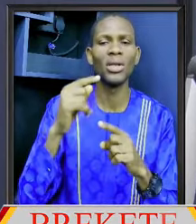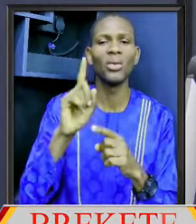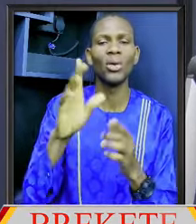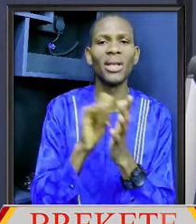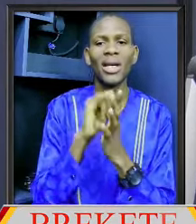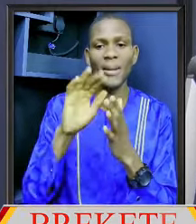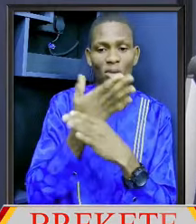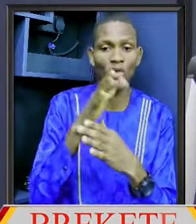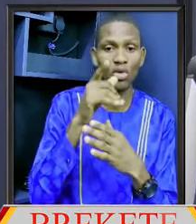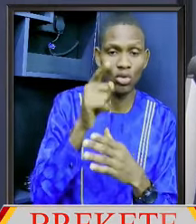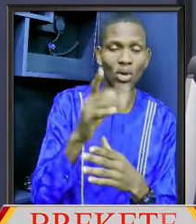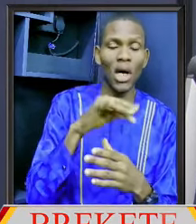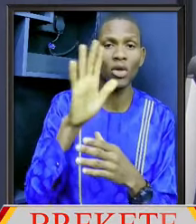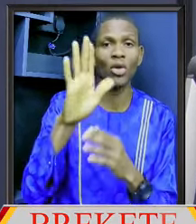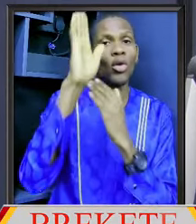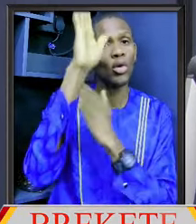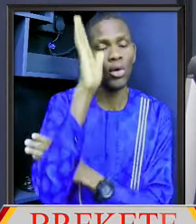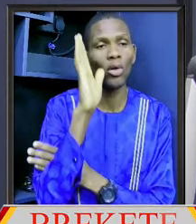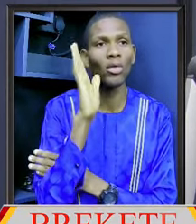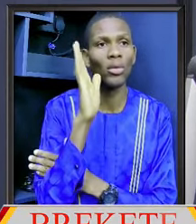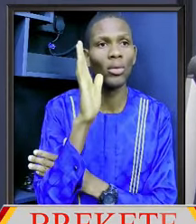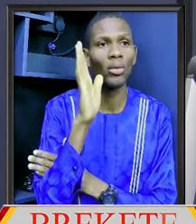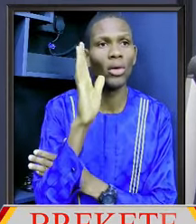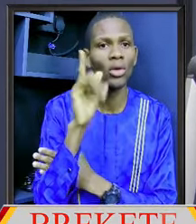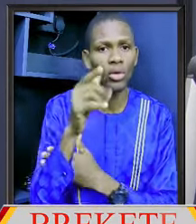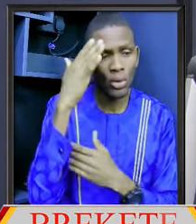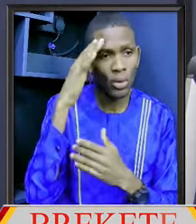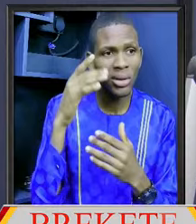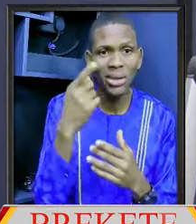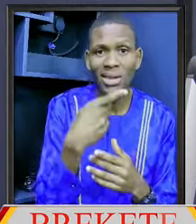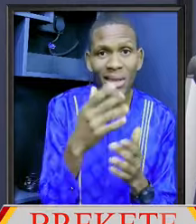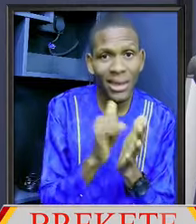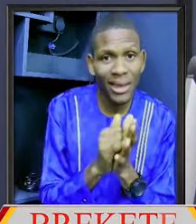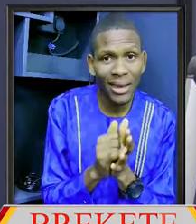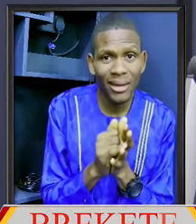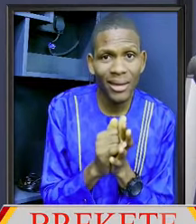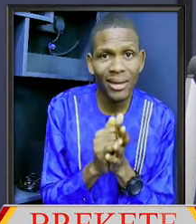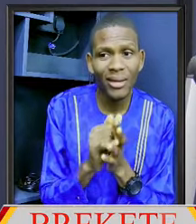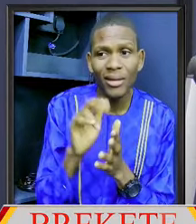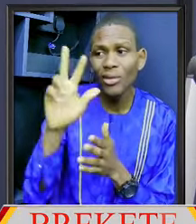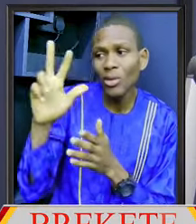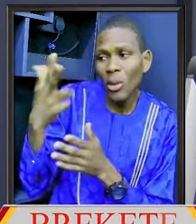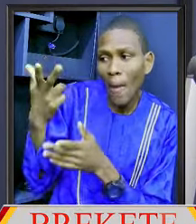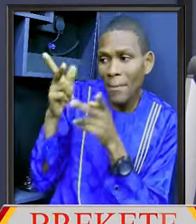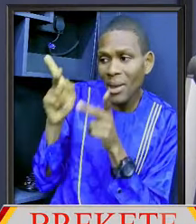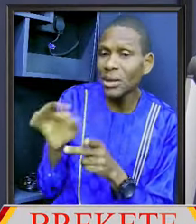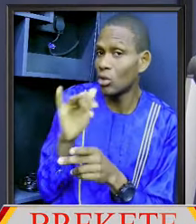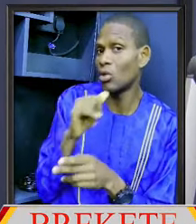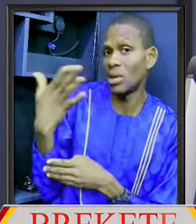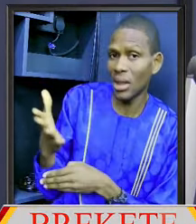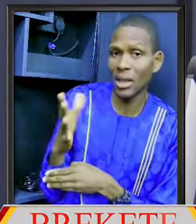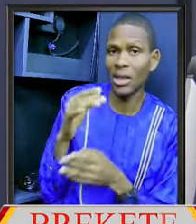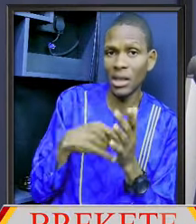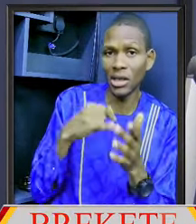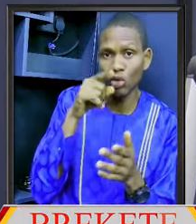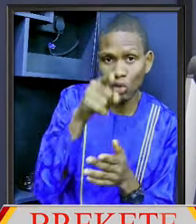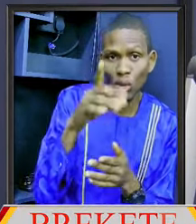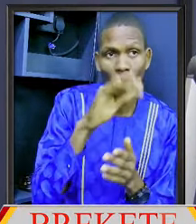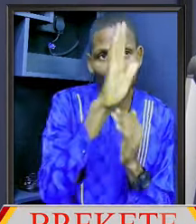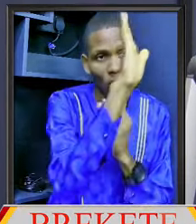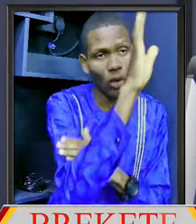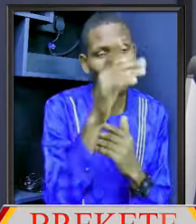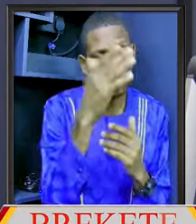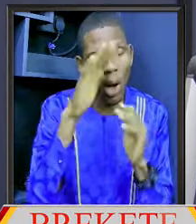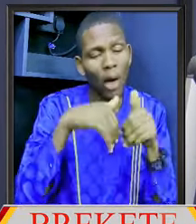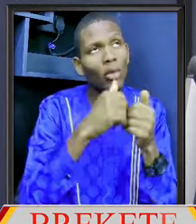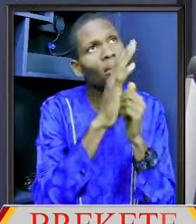way there between you and your God, you know, see, what third party no day, now you and your God, you know how you